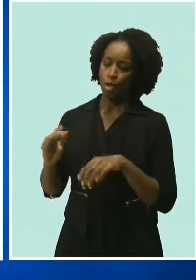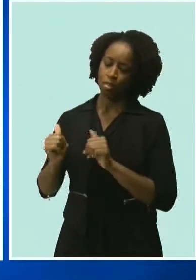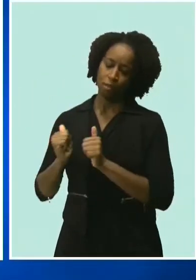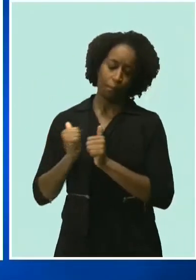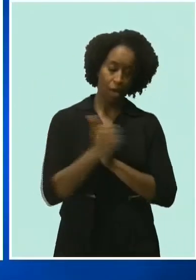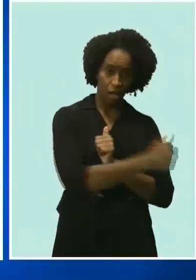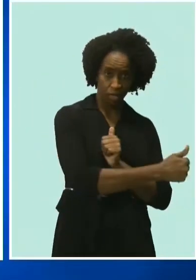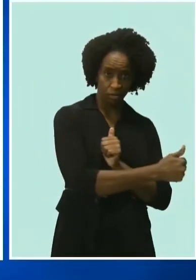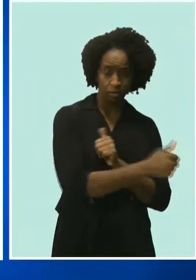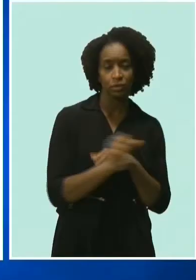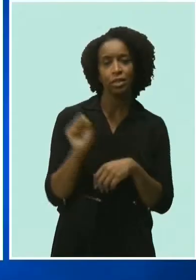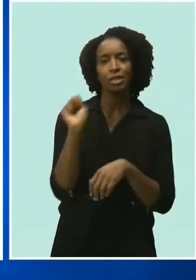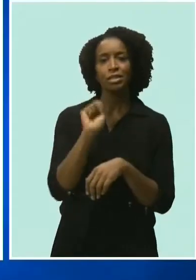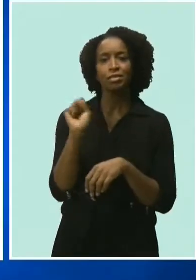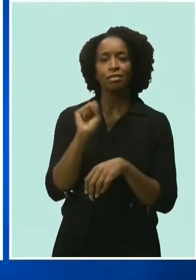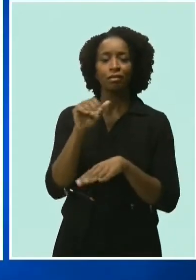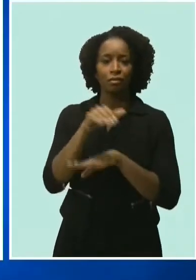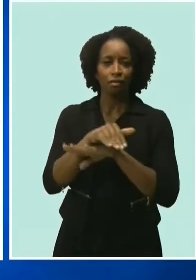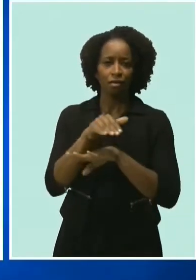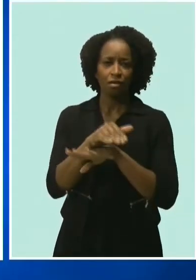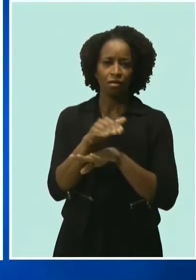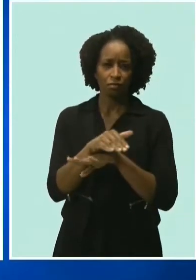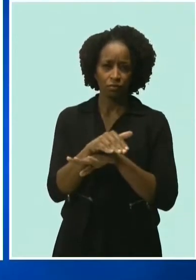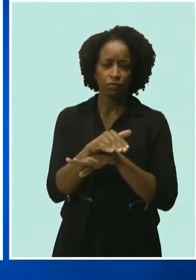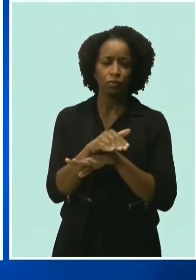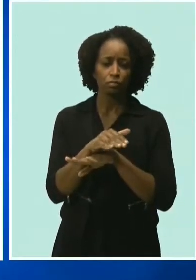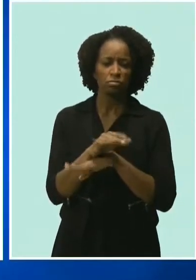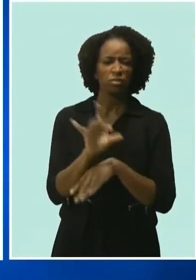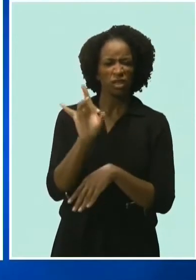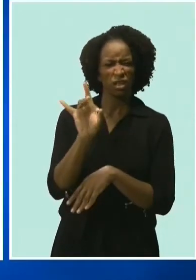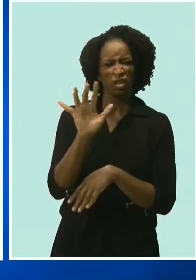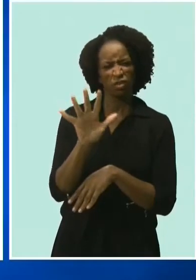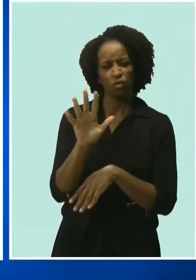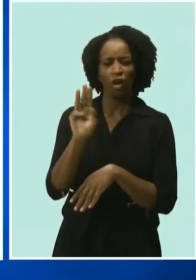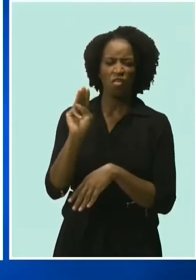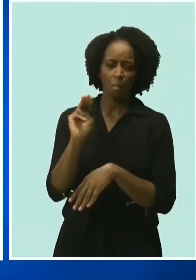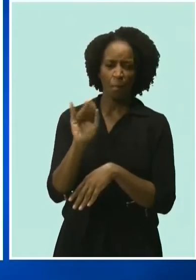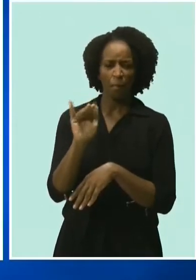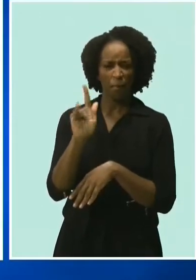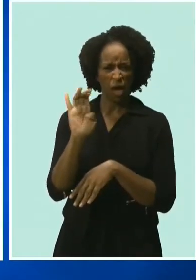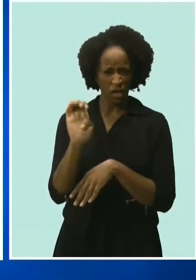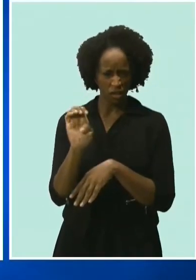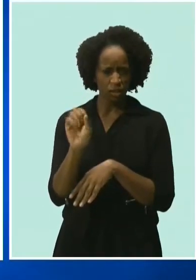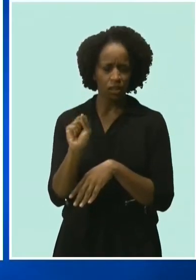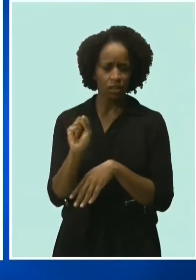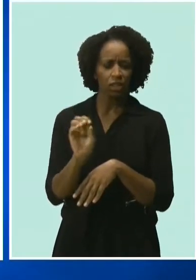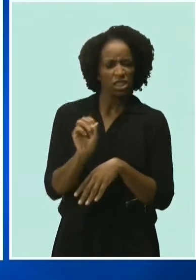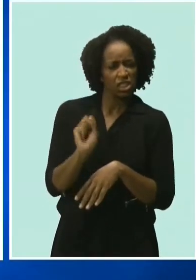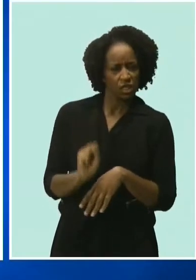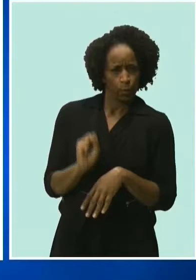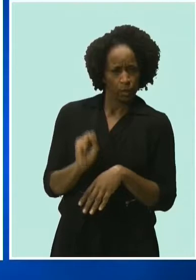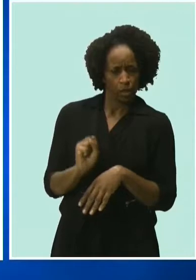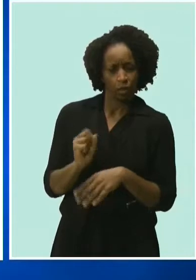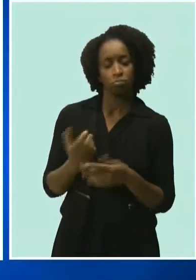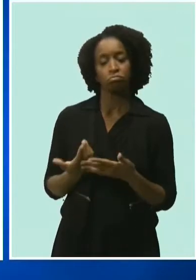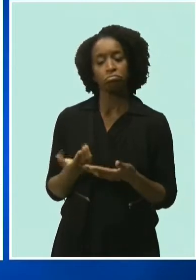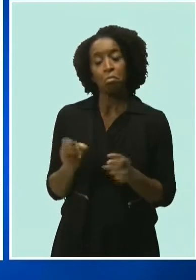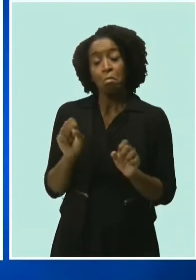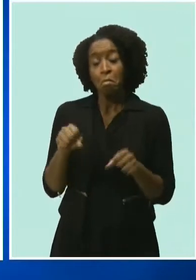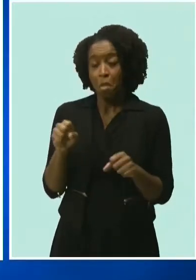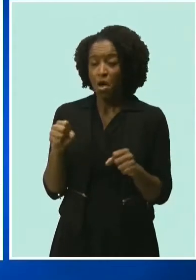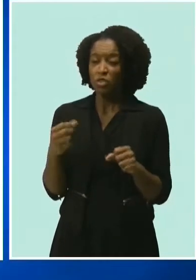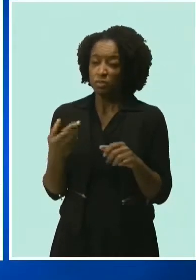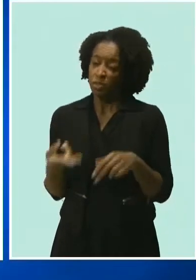Saturday afternoon, around 85 miles just to the south of us. We are expecting that it could be a hurricane at that